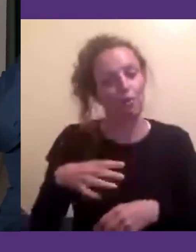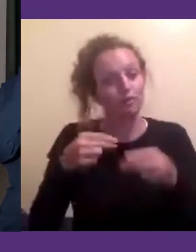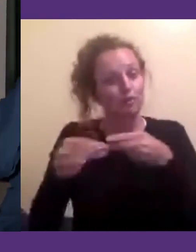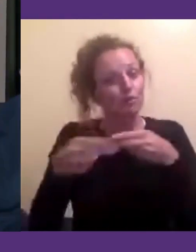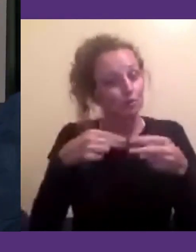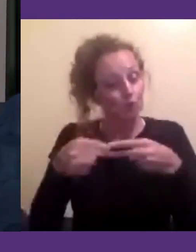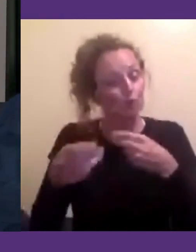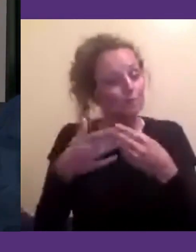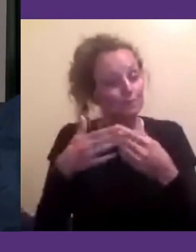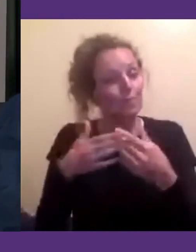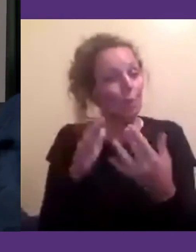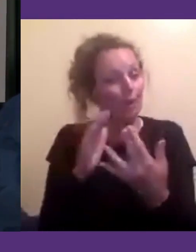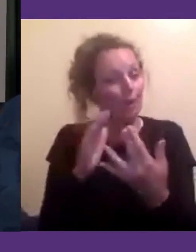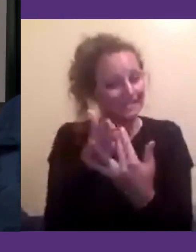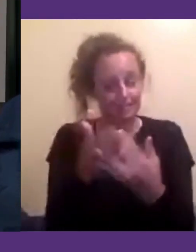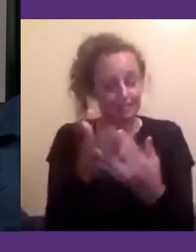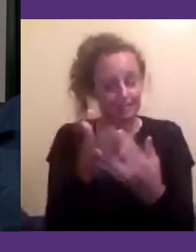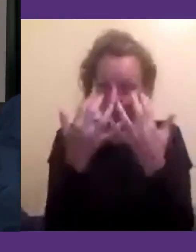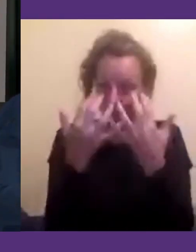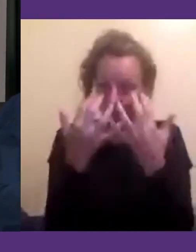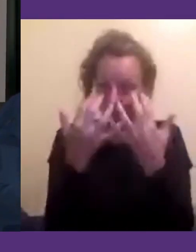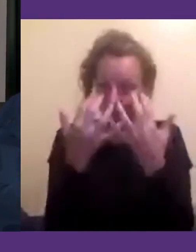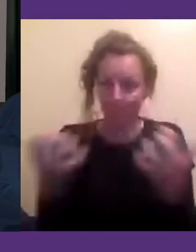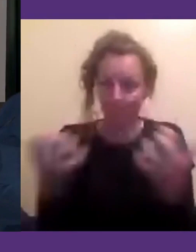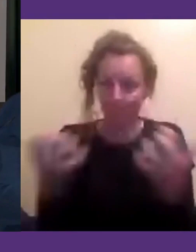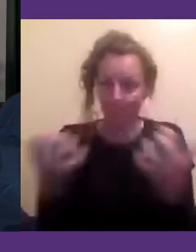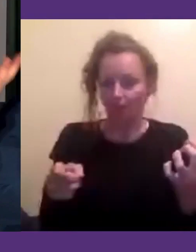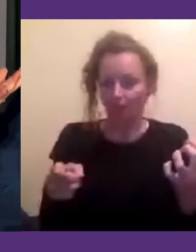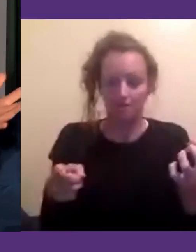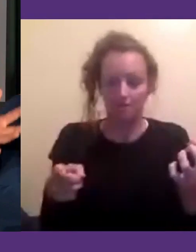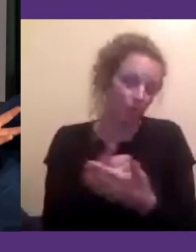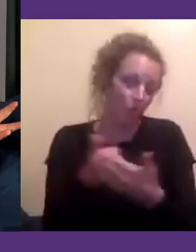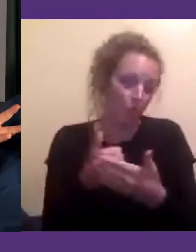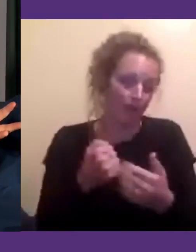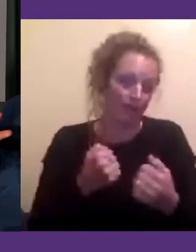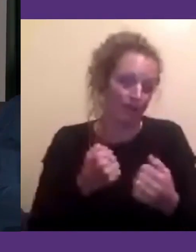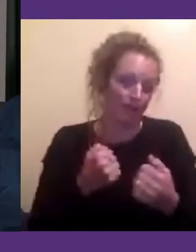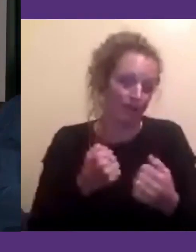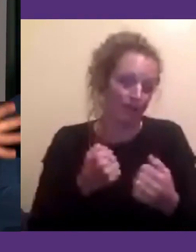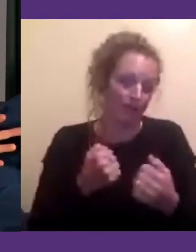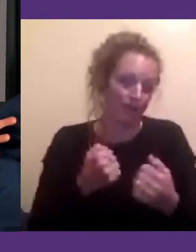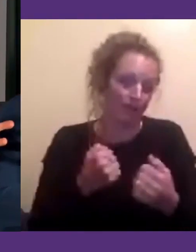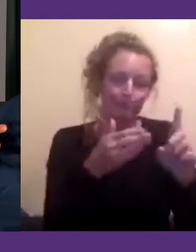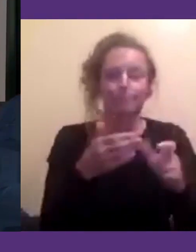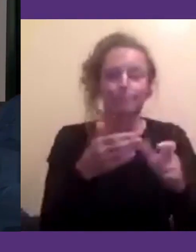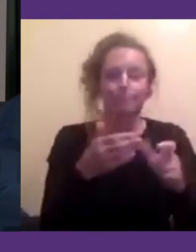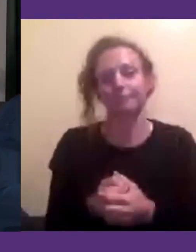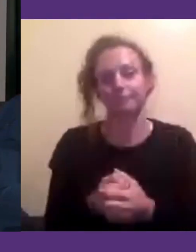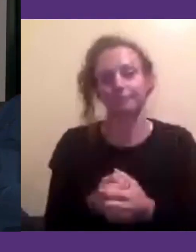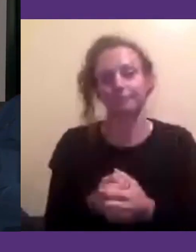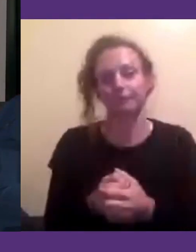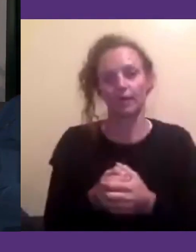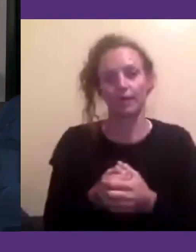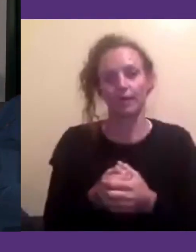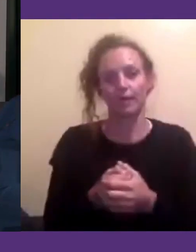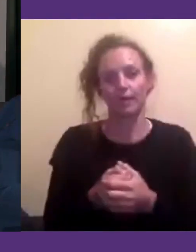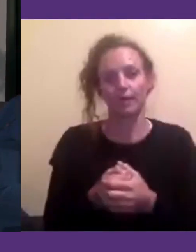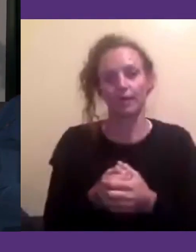with like reading and all that sort of stuff, then you need to like go to like these big organizations who have that audience and